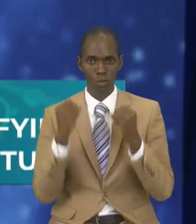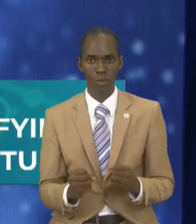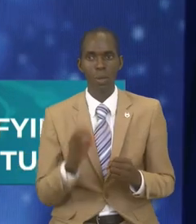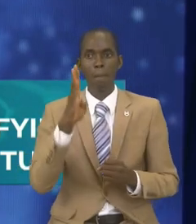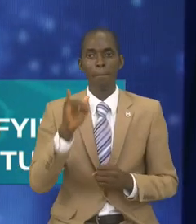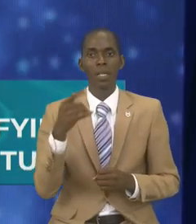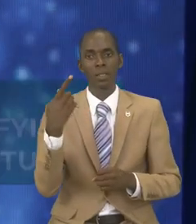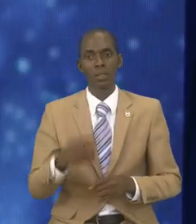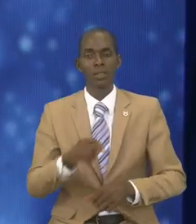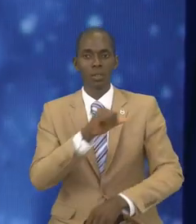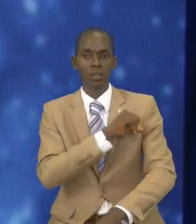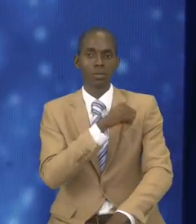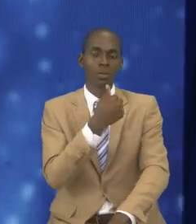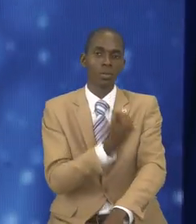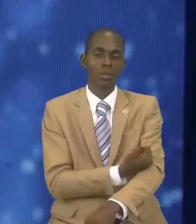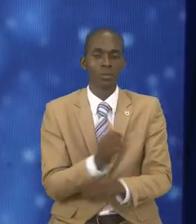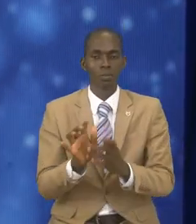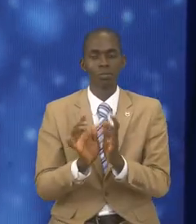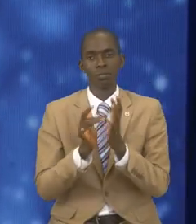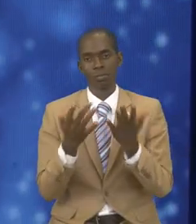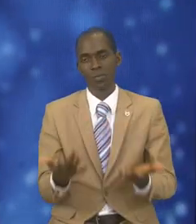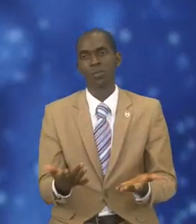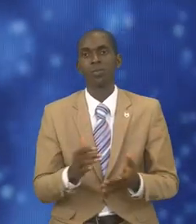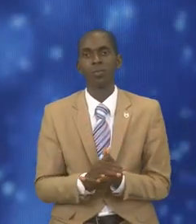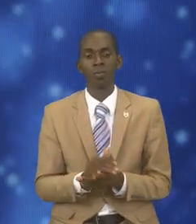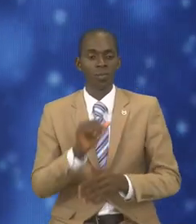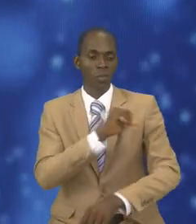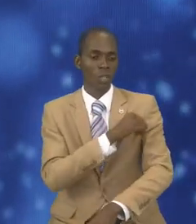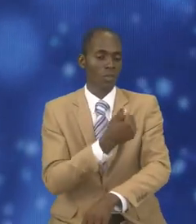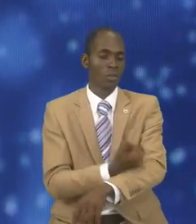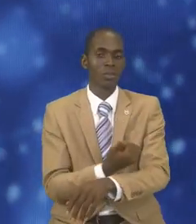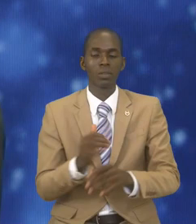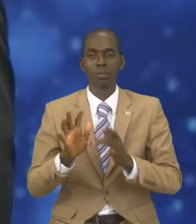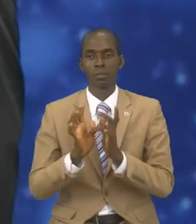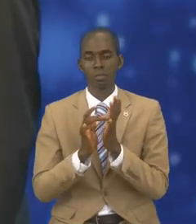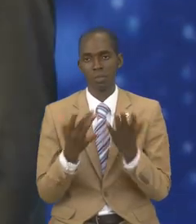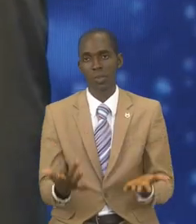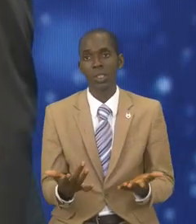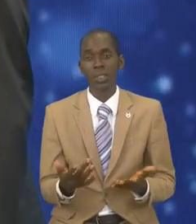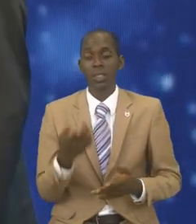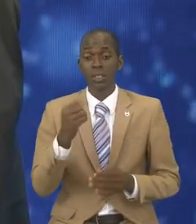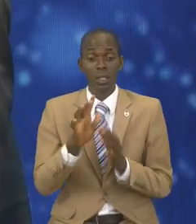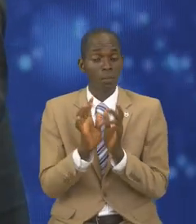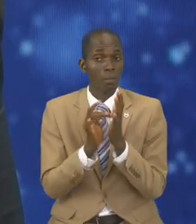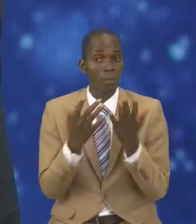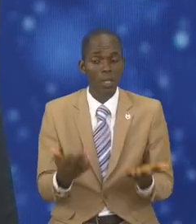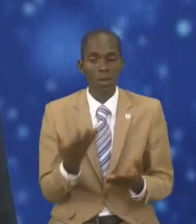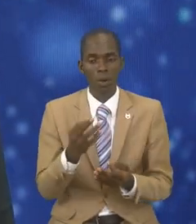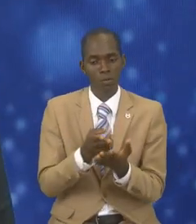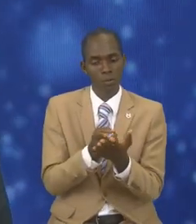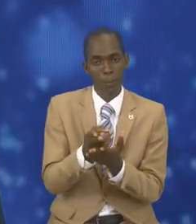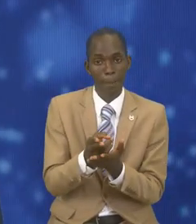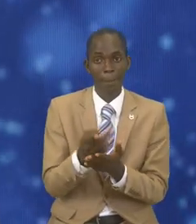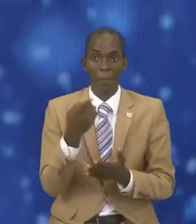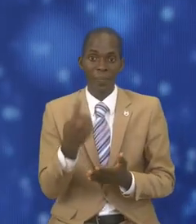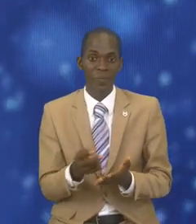the authoritative scripture. Authoritative scripture, the scripture of truth, the